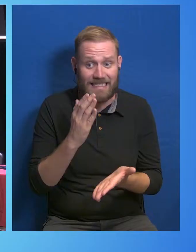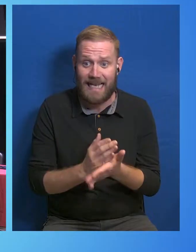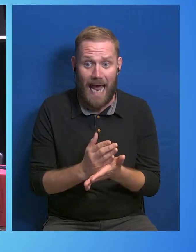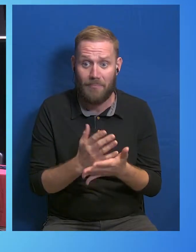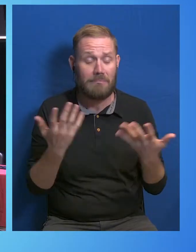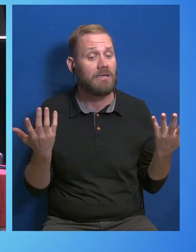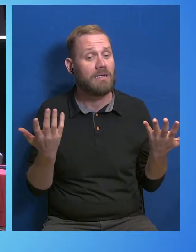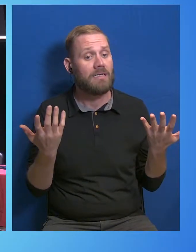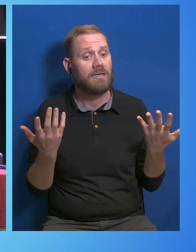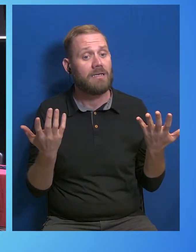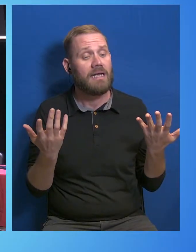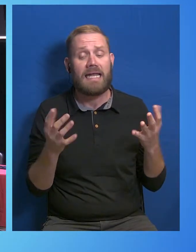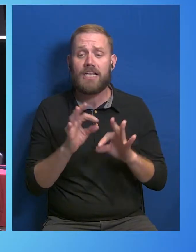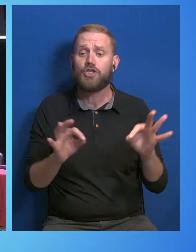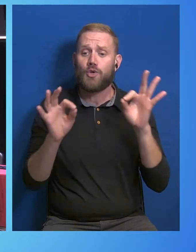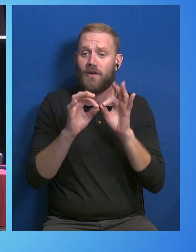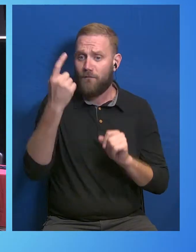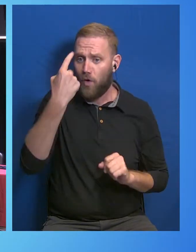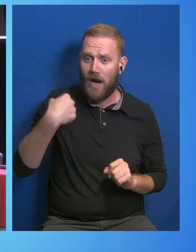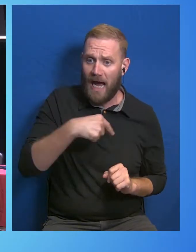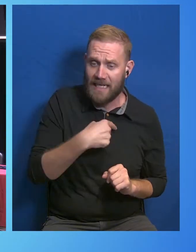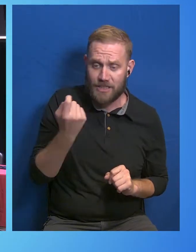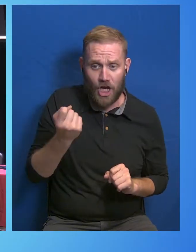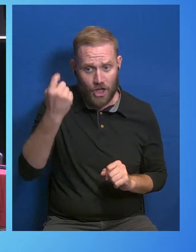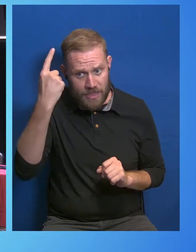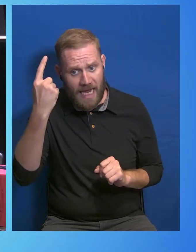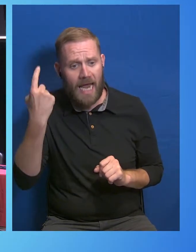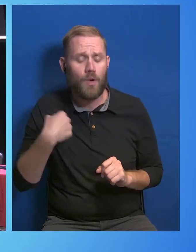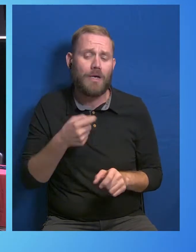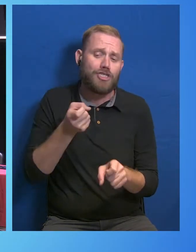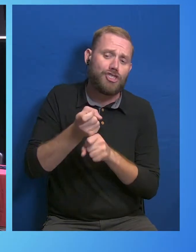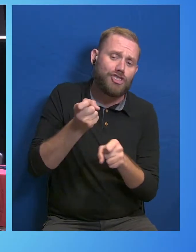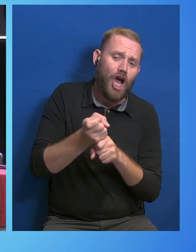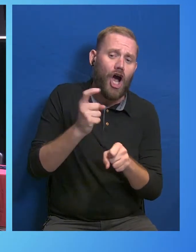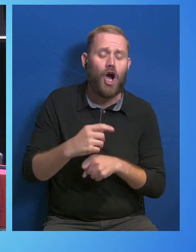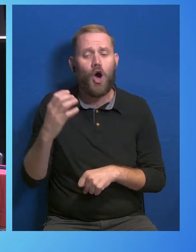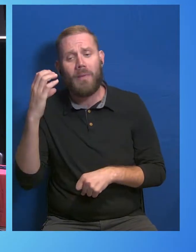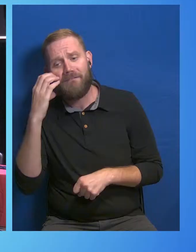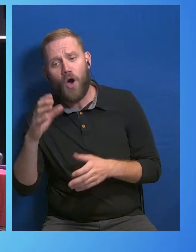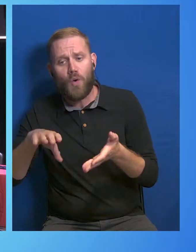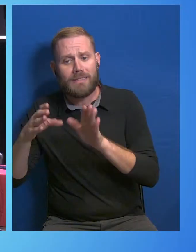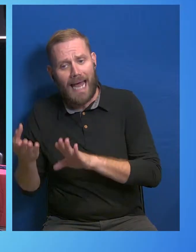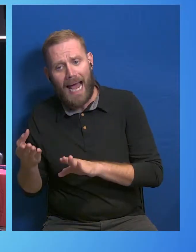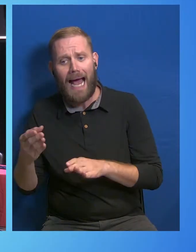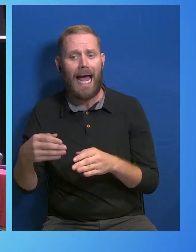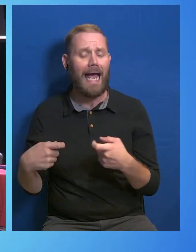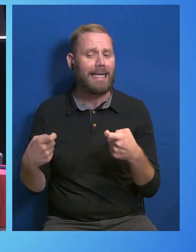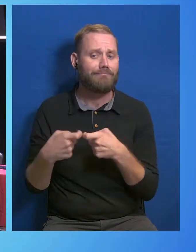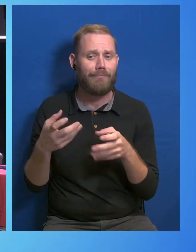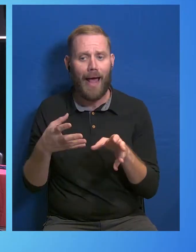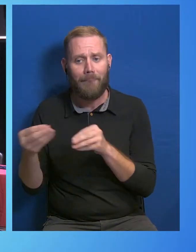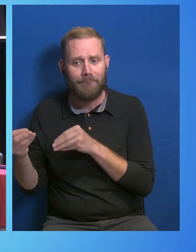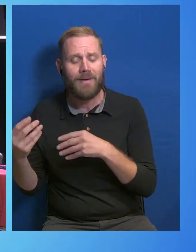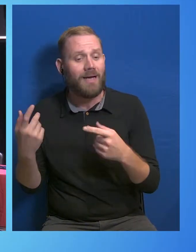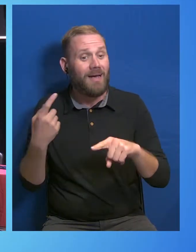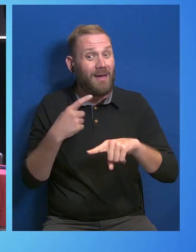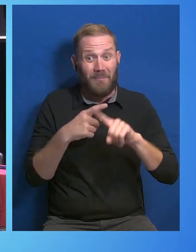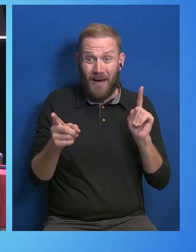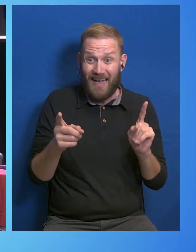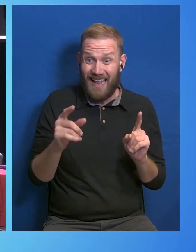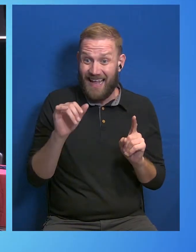And it is so critical for us to understand that while we all kind of joke, oh, my cell phone died, when you're on a lesson with a child, they don't get that